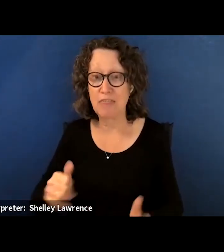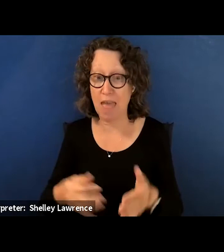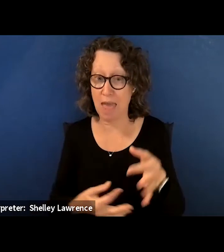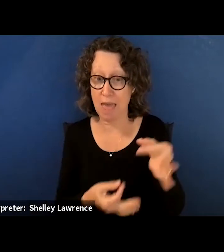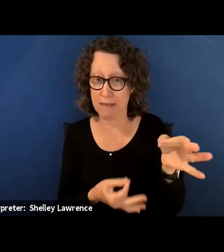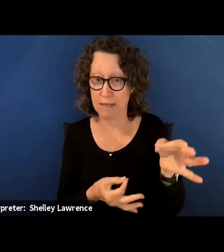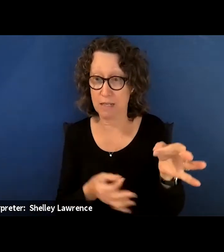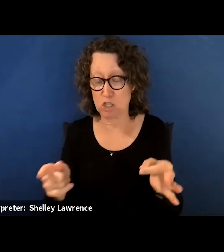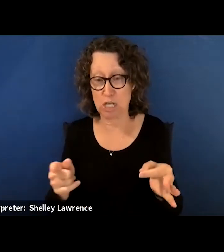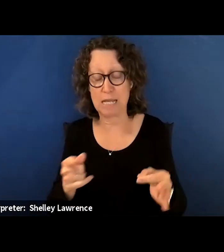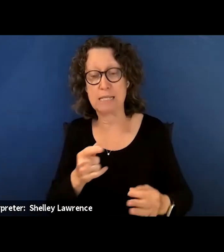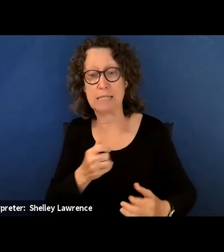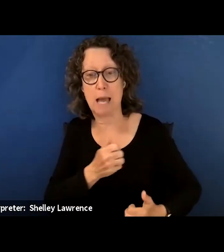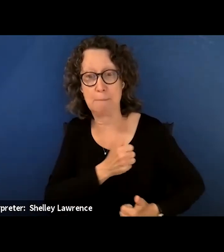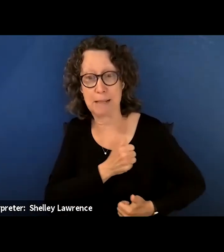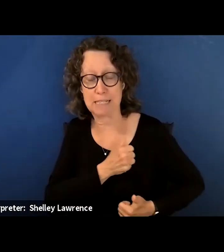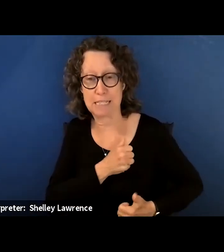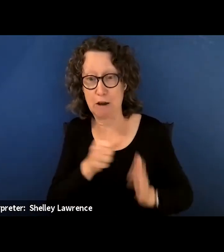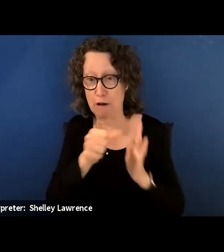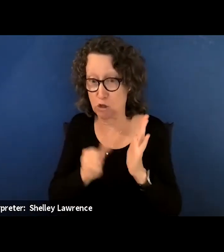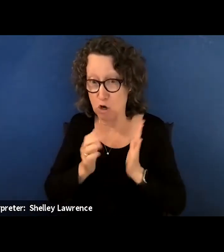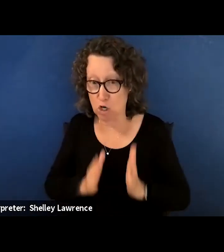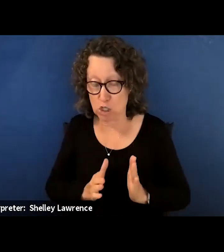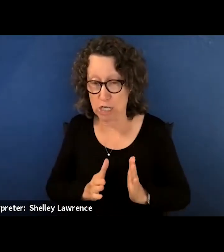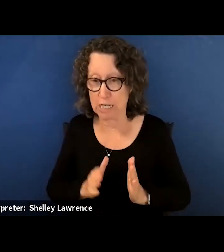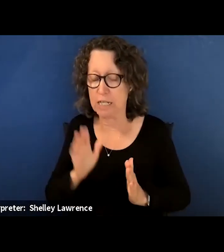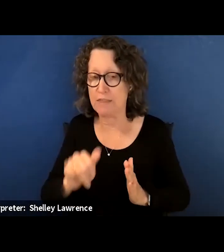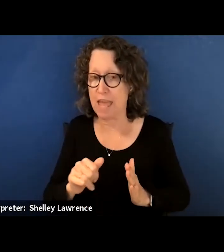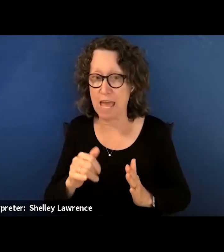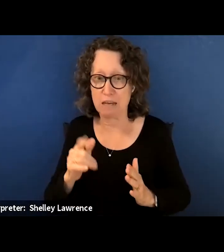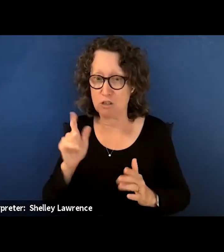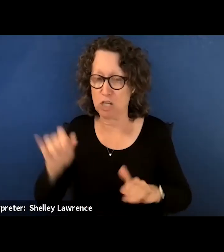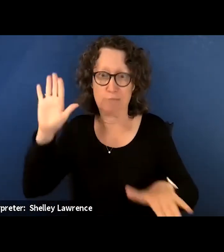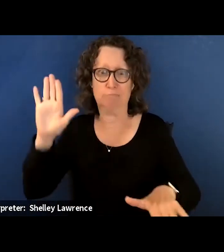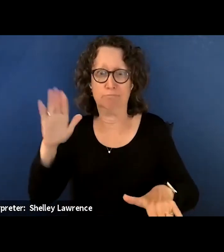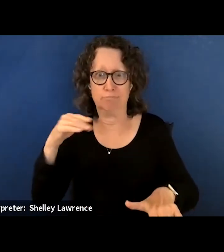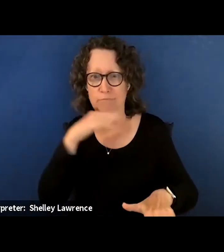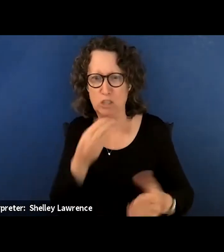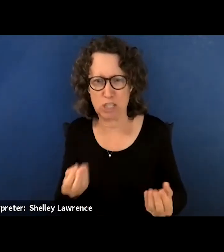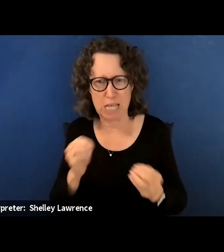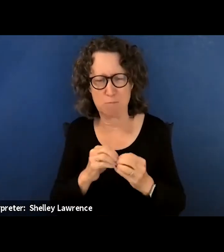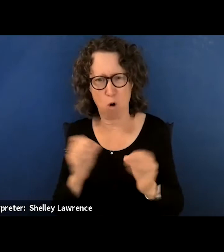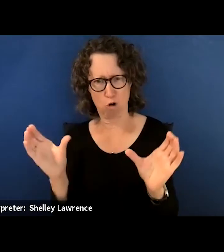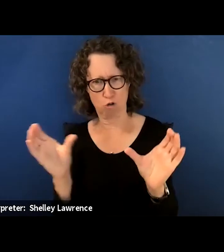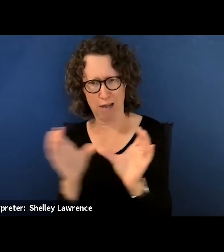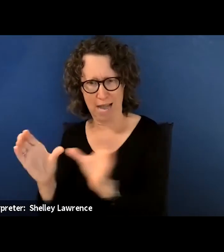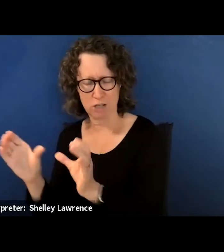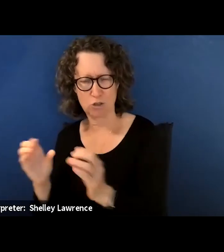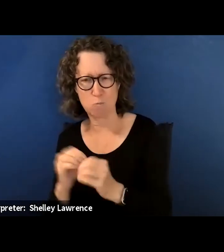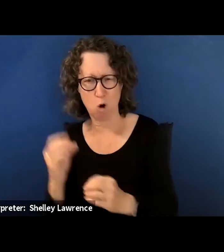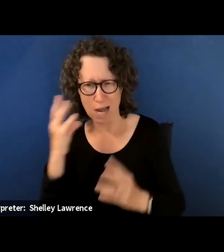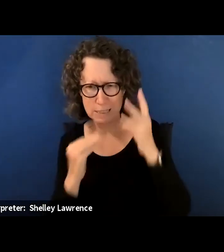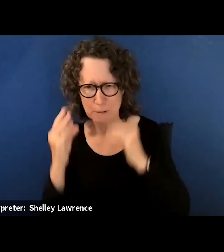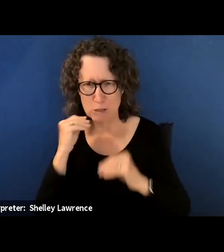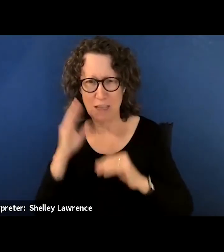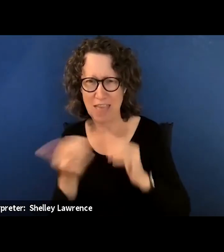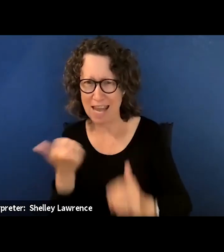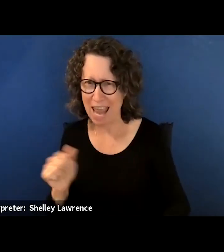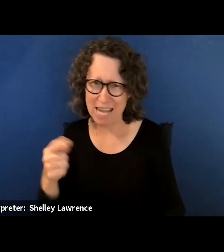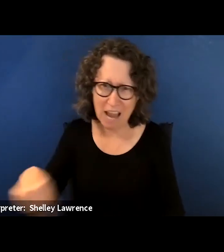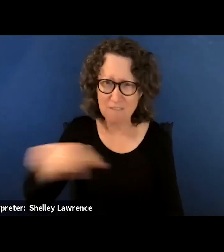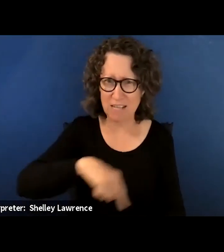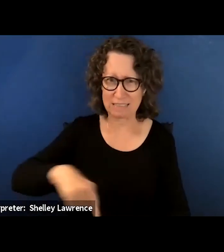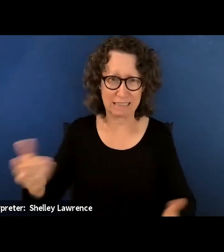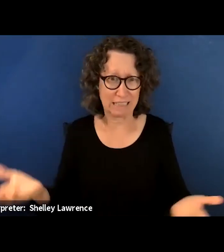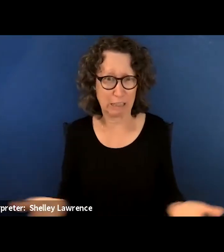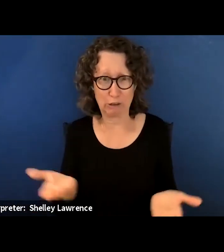a military surgeon. It's made under the penalty of perjury. She is more credentialed and has more frontline experience than any of us